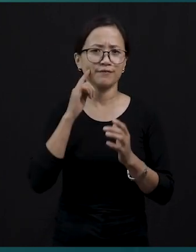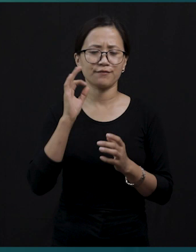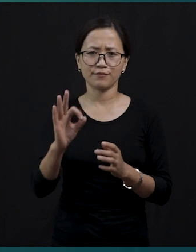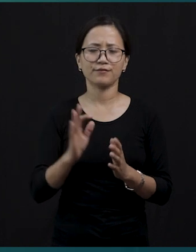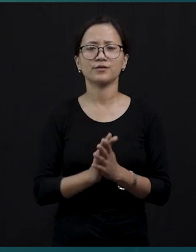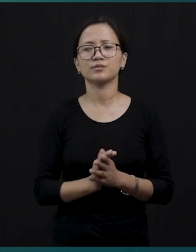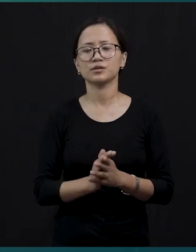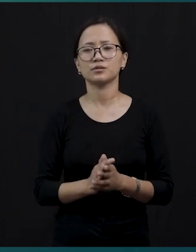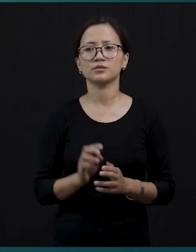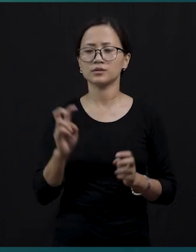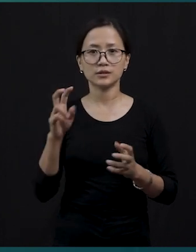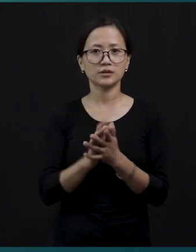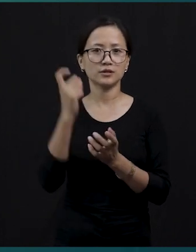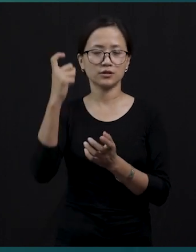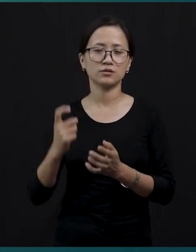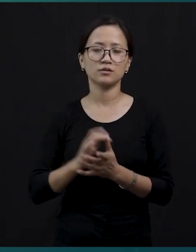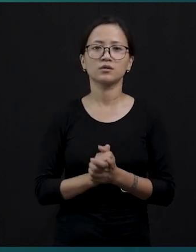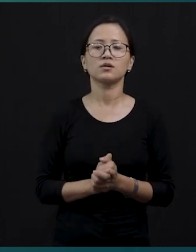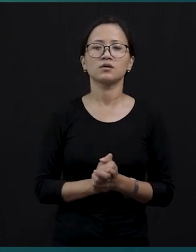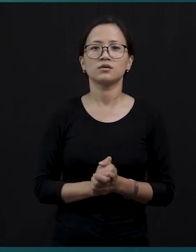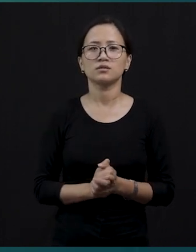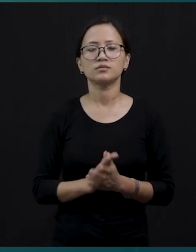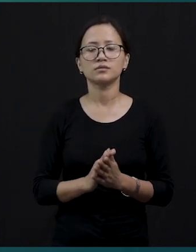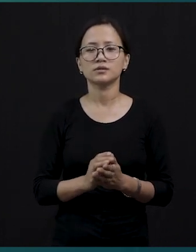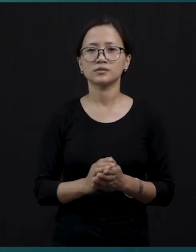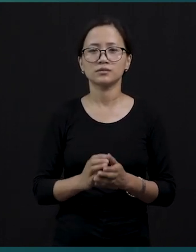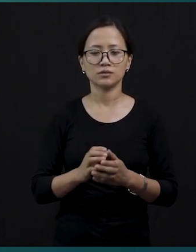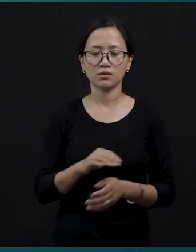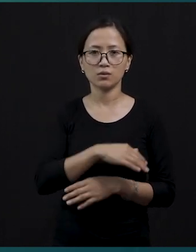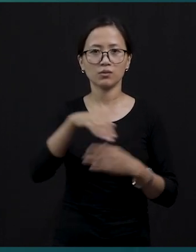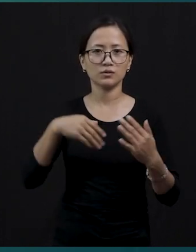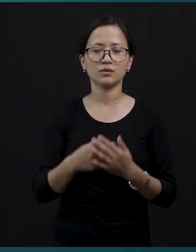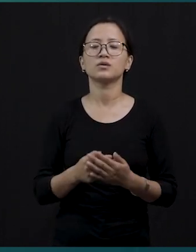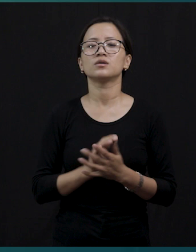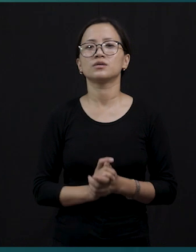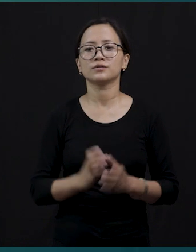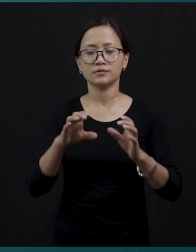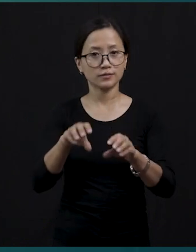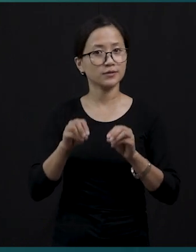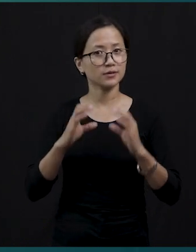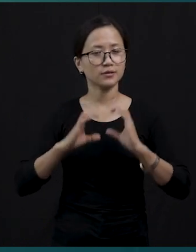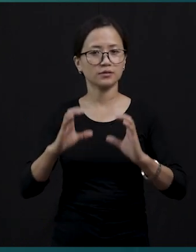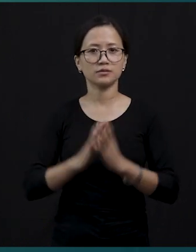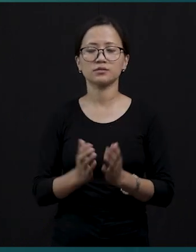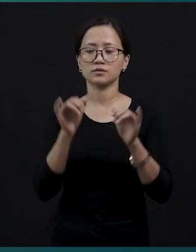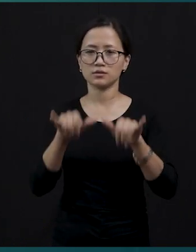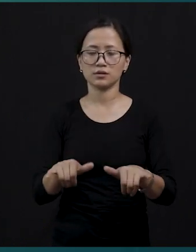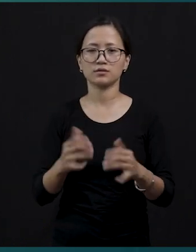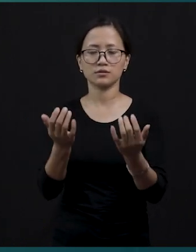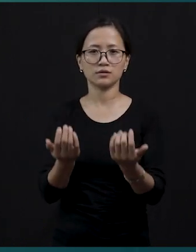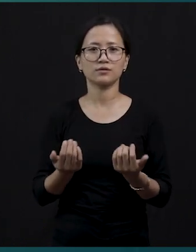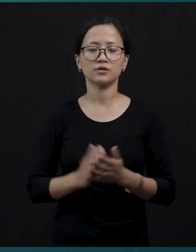much necessary for all of you, right? Okay, till then, all of you take care and stay safe. Miss